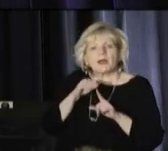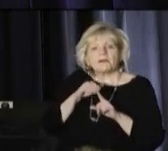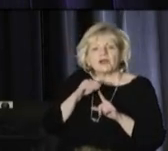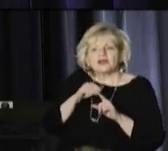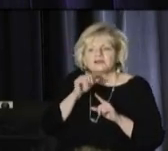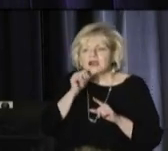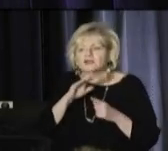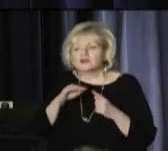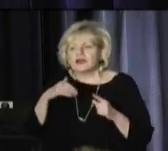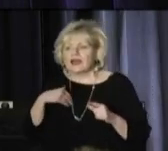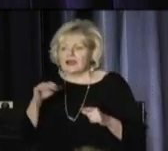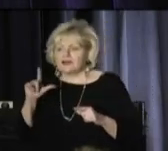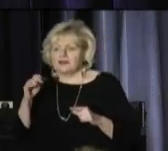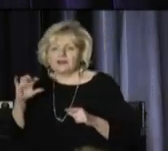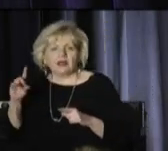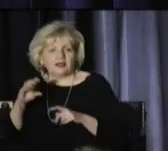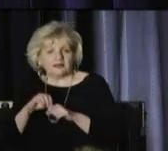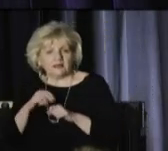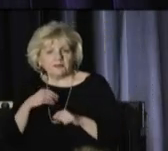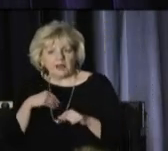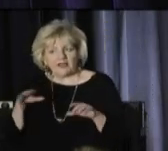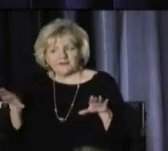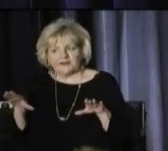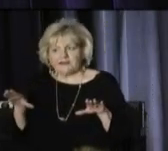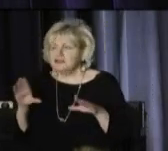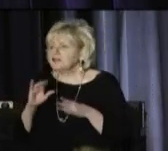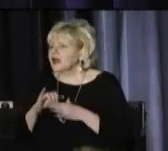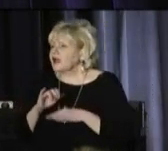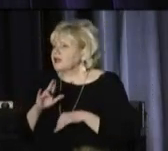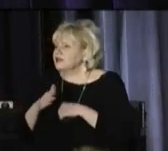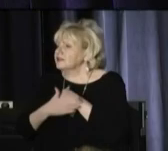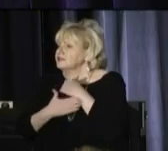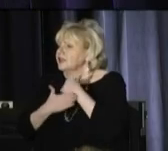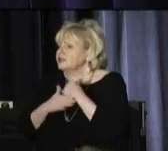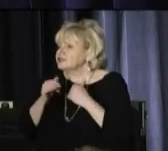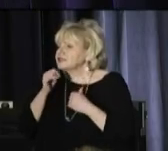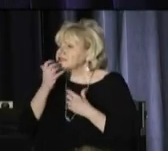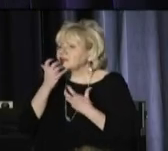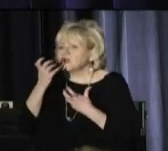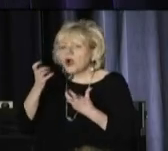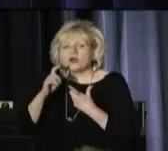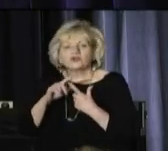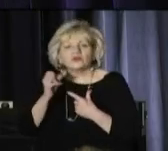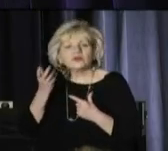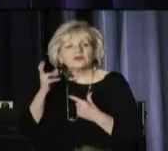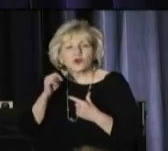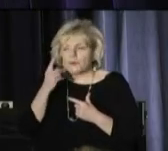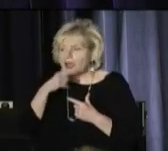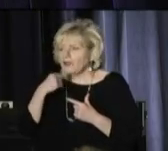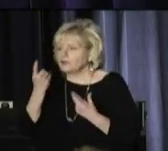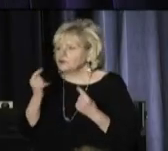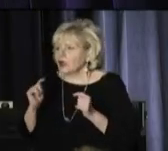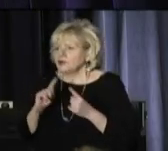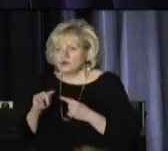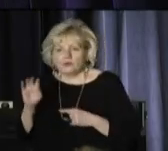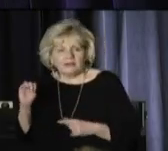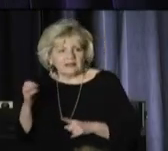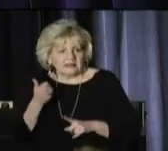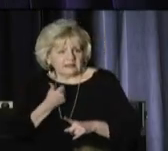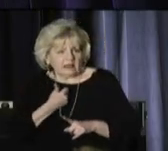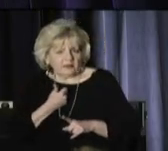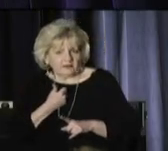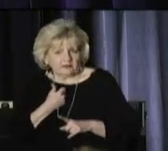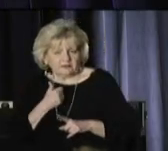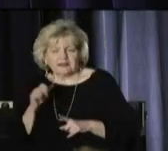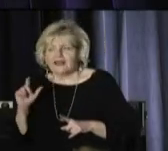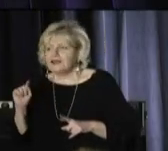lead in my feet as if the nation did not simply yawn into its own mouth, trying to be itself a